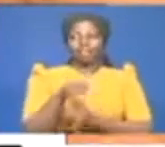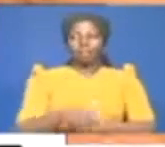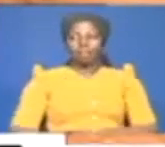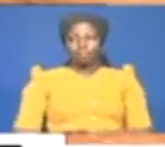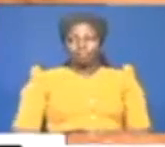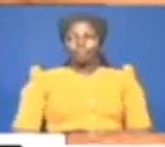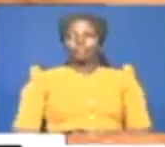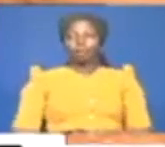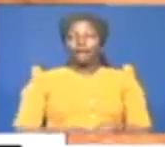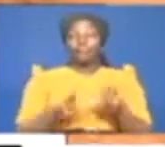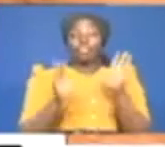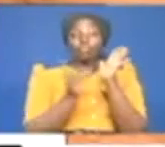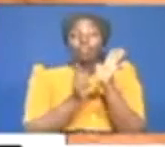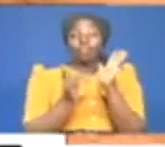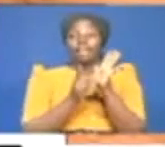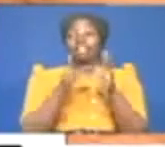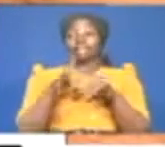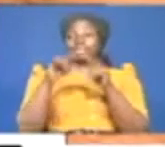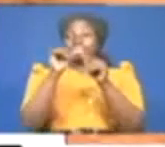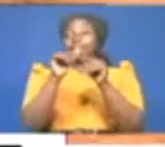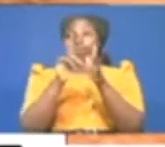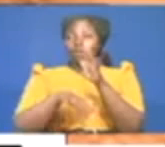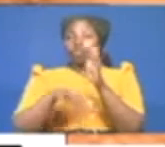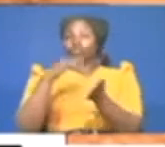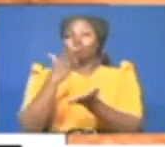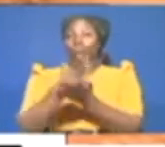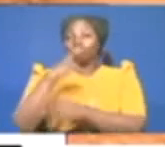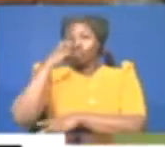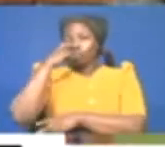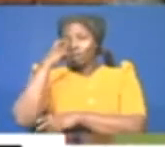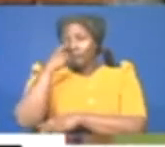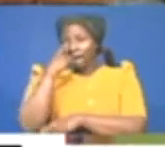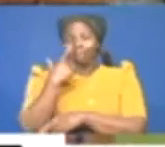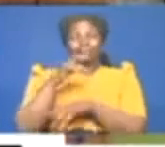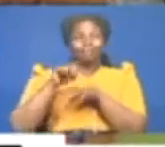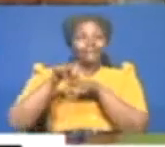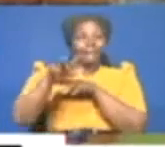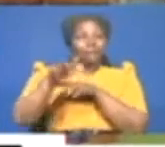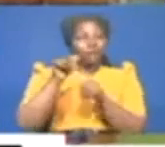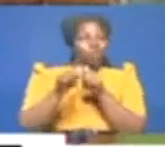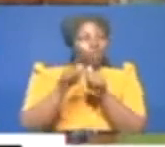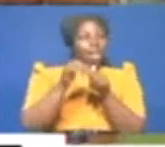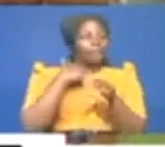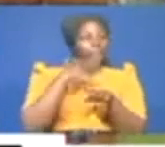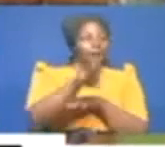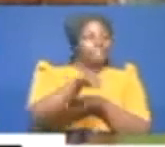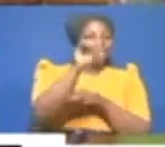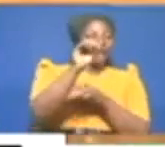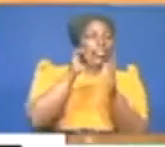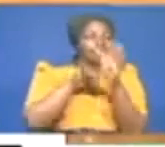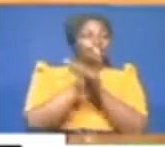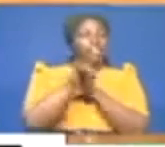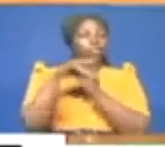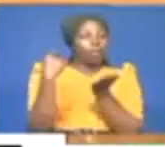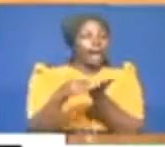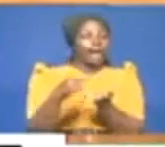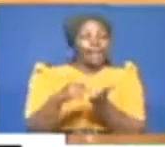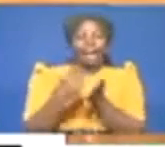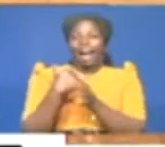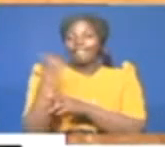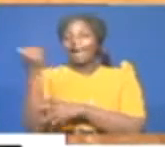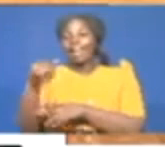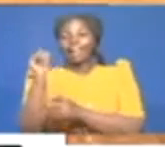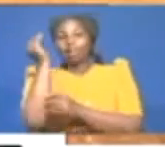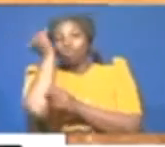The doctors claim that the fact that the Sudan strain of Ebola that has been detected in Uganda does not have a known vaccine